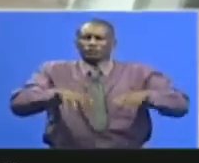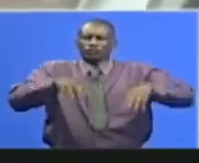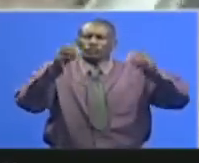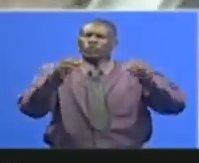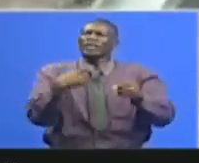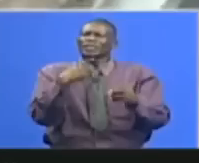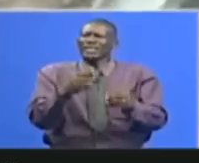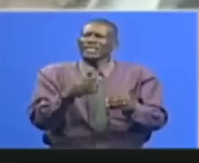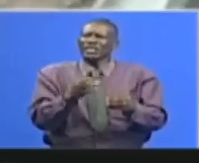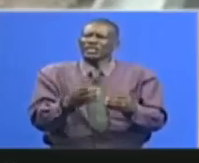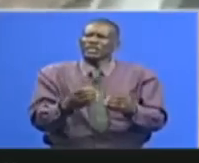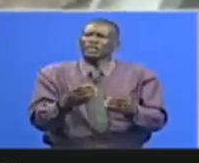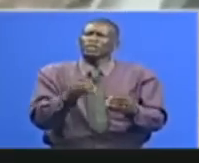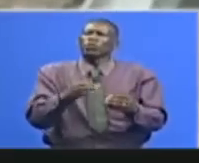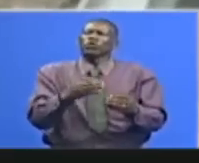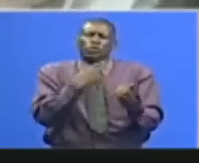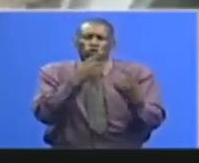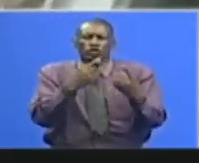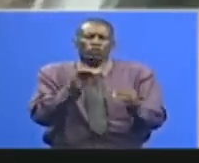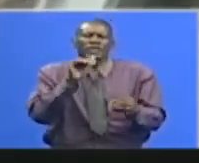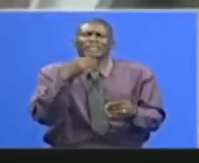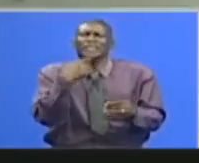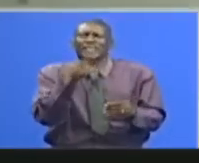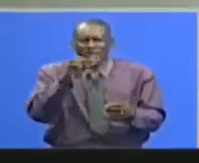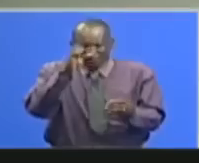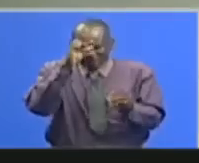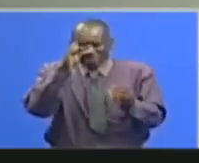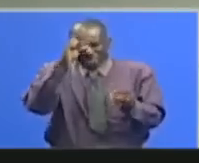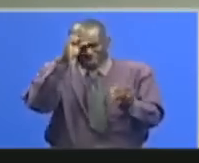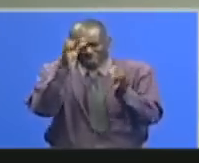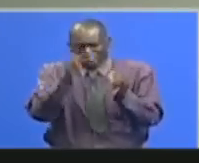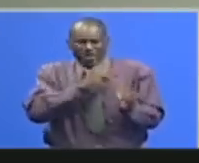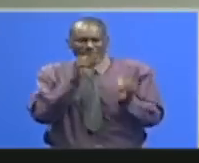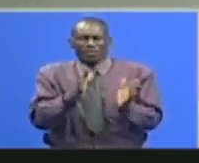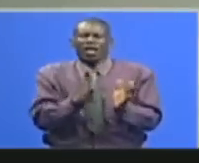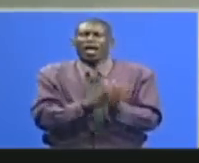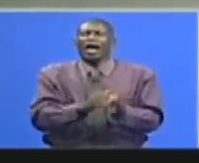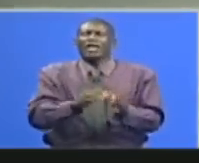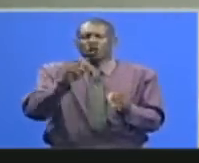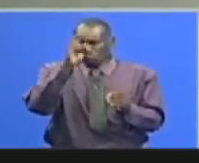will raise the matter with the governor and the Independent Policing Oversight Authority.